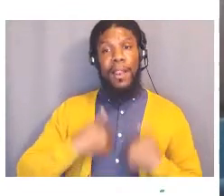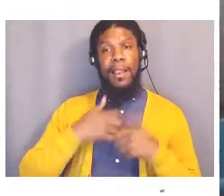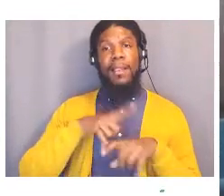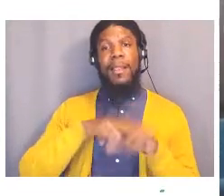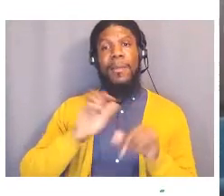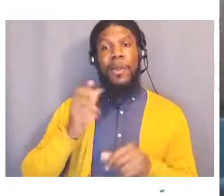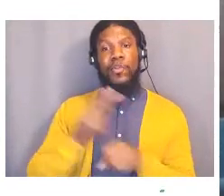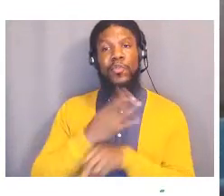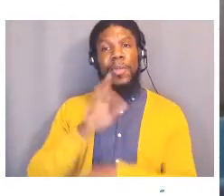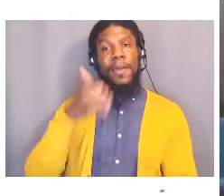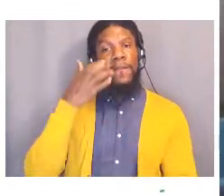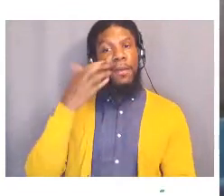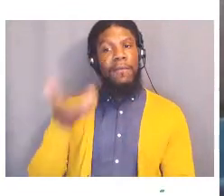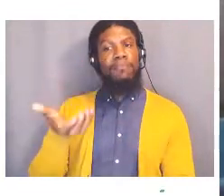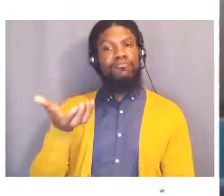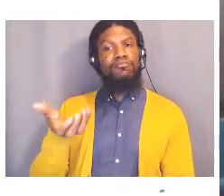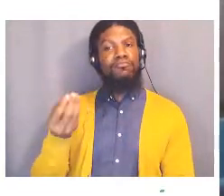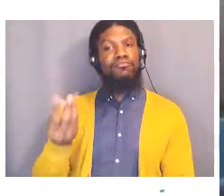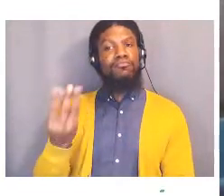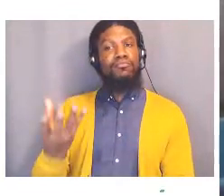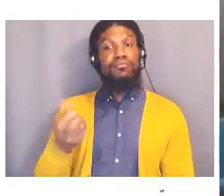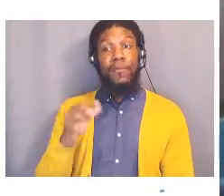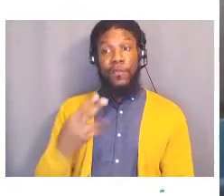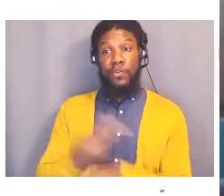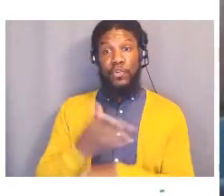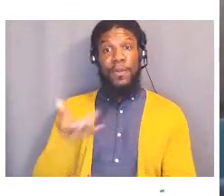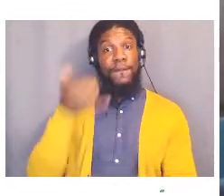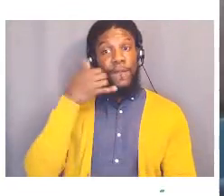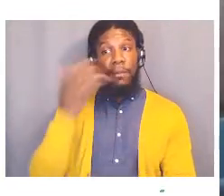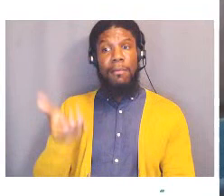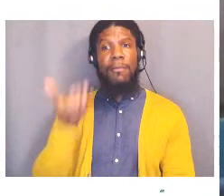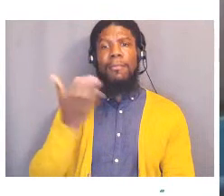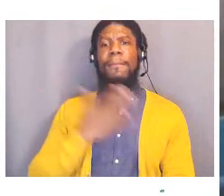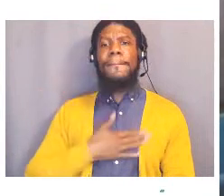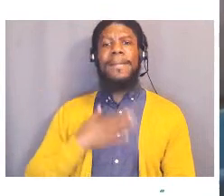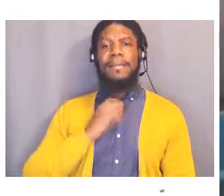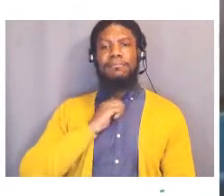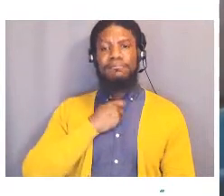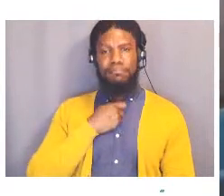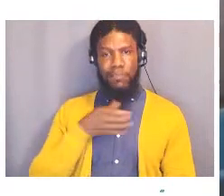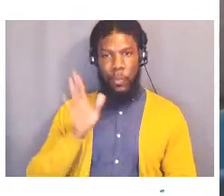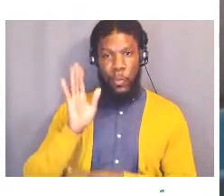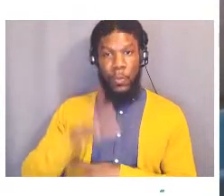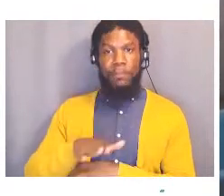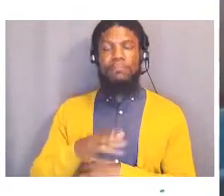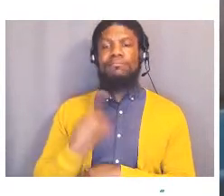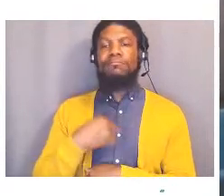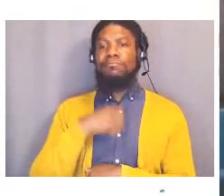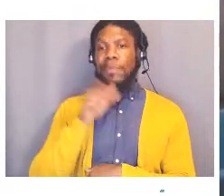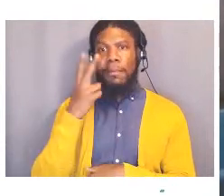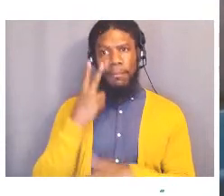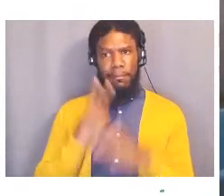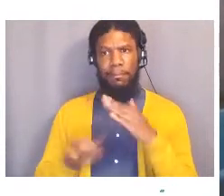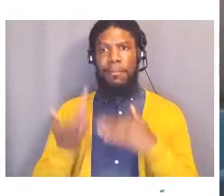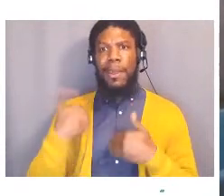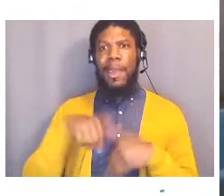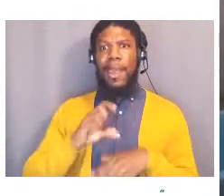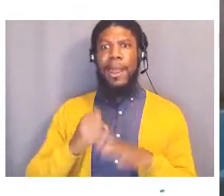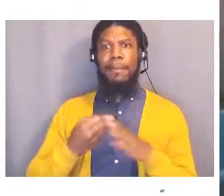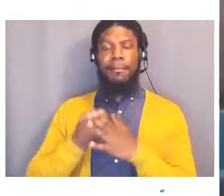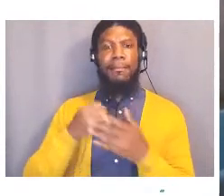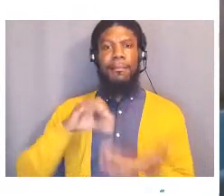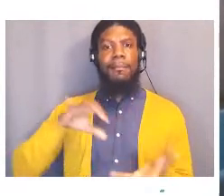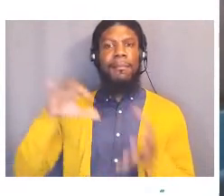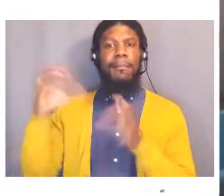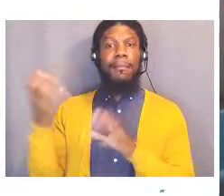phone. If you are joining us by phone, we ask that you please keep yourself muted. While we certainly don't expect any complications, in the